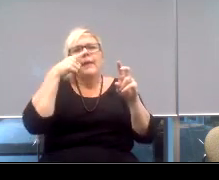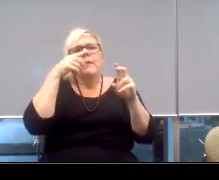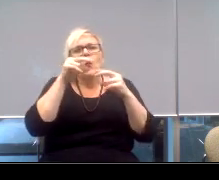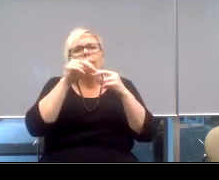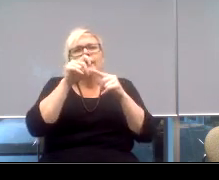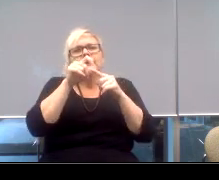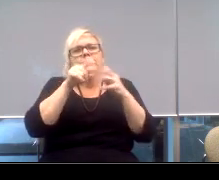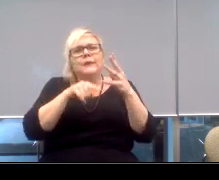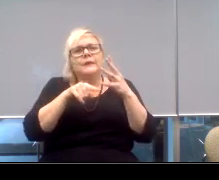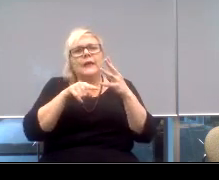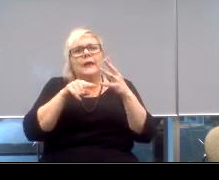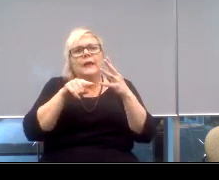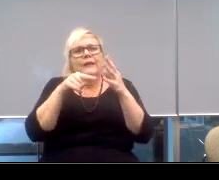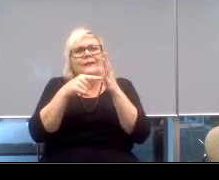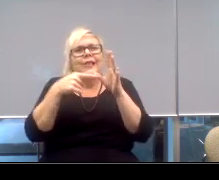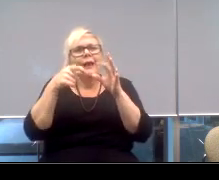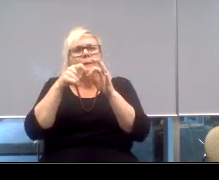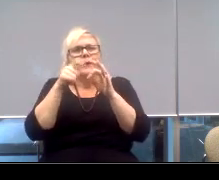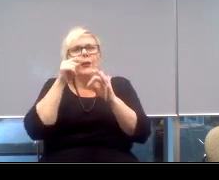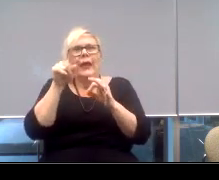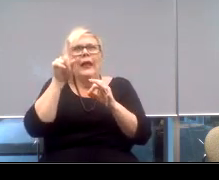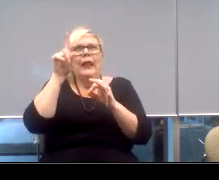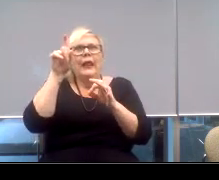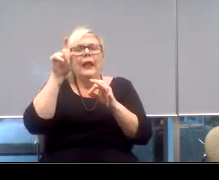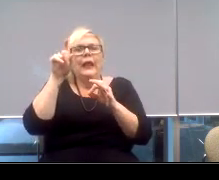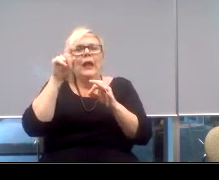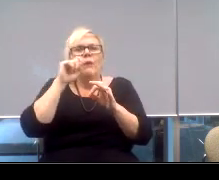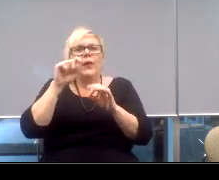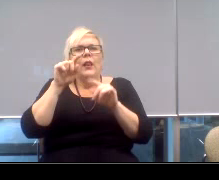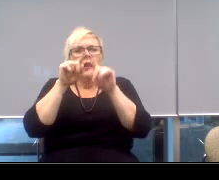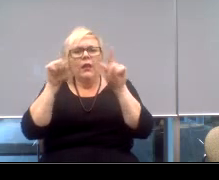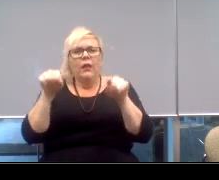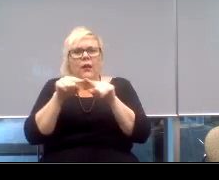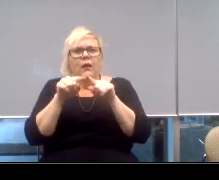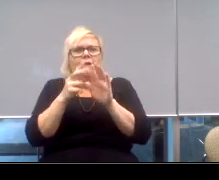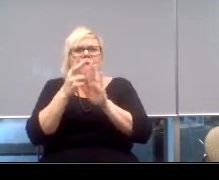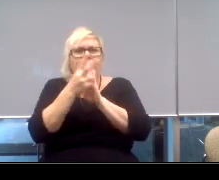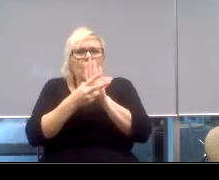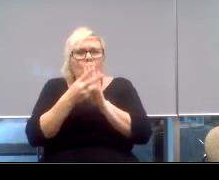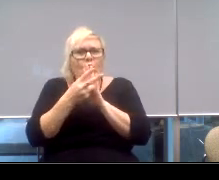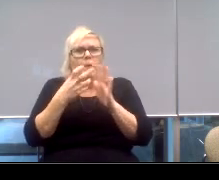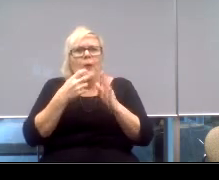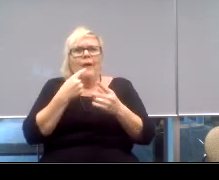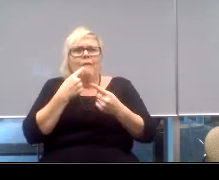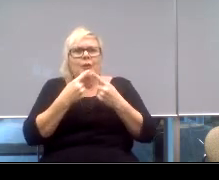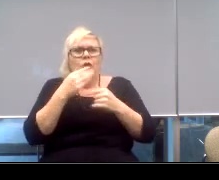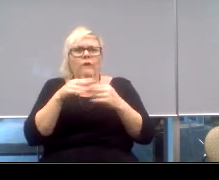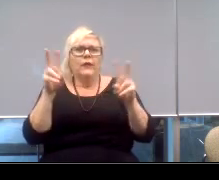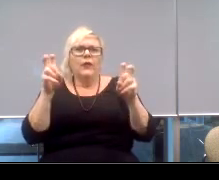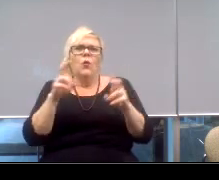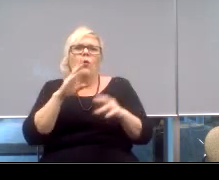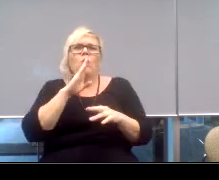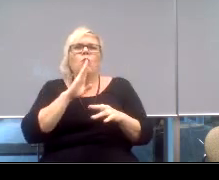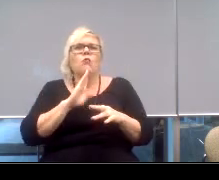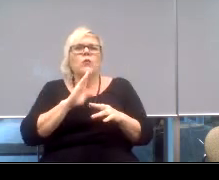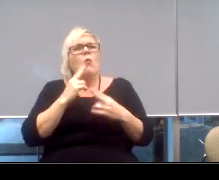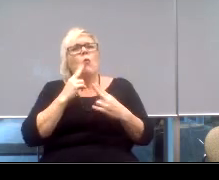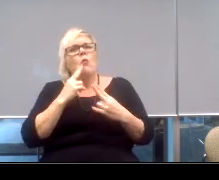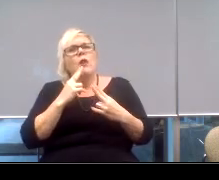tab, which gives you some video presentations and some further information about the concept of an ordinary life.